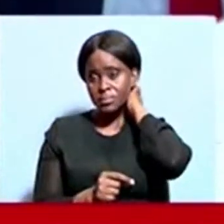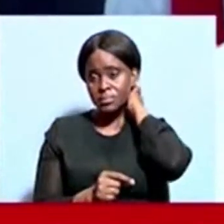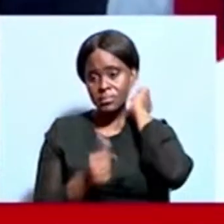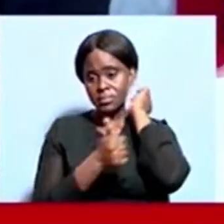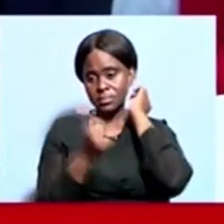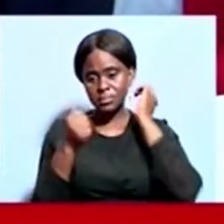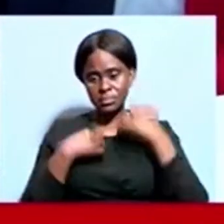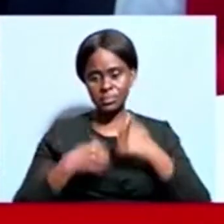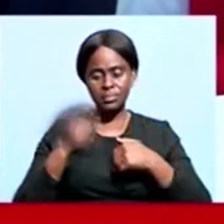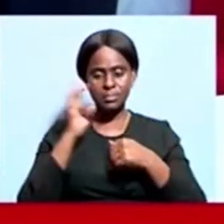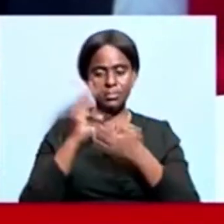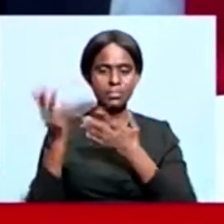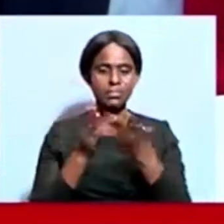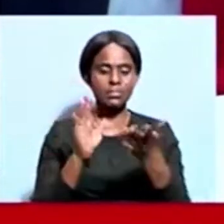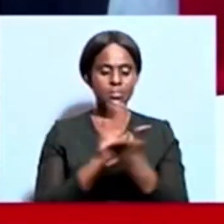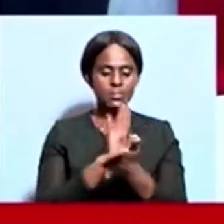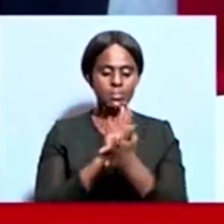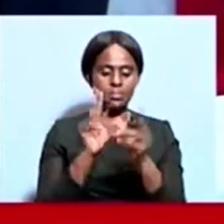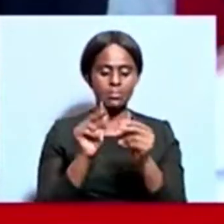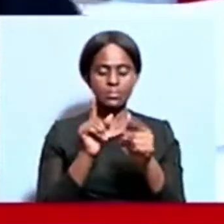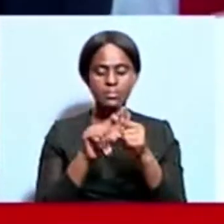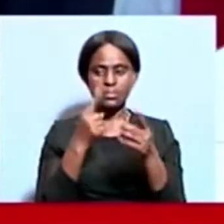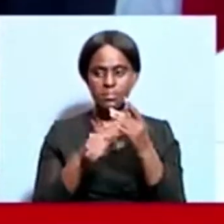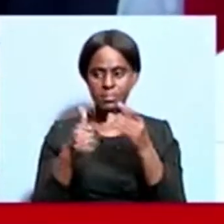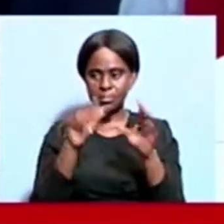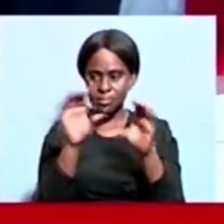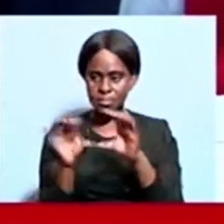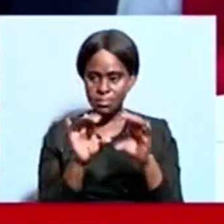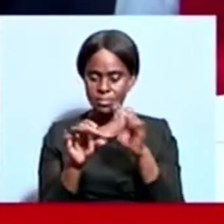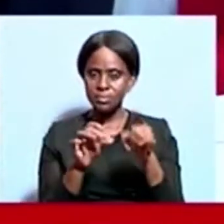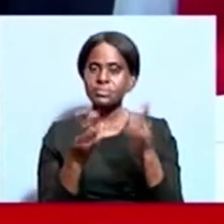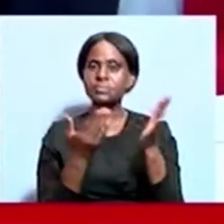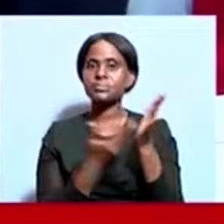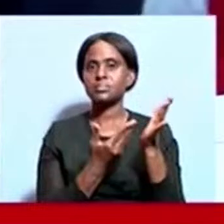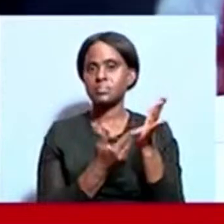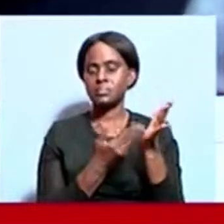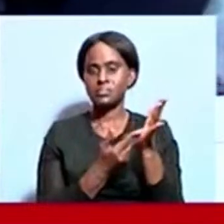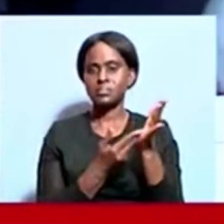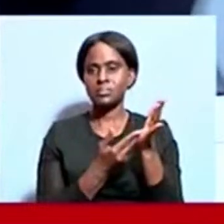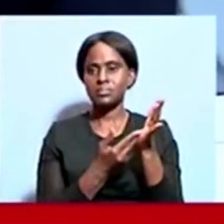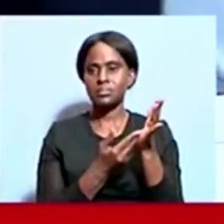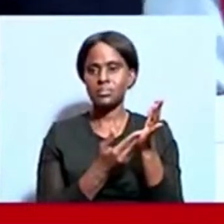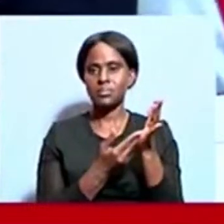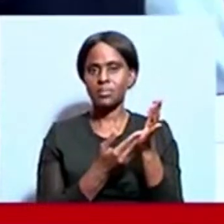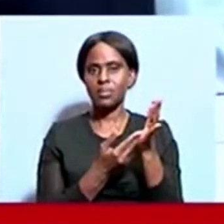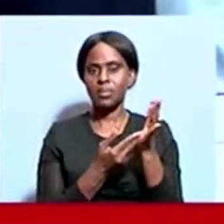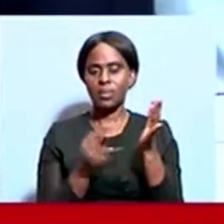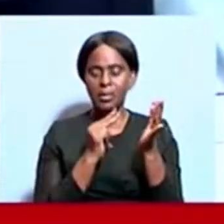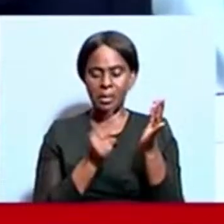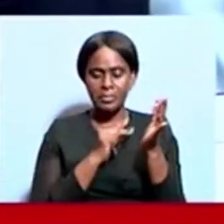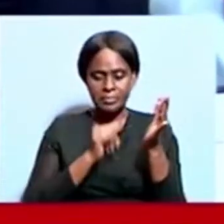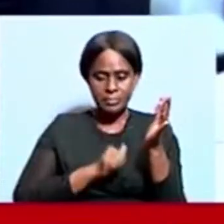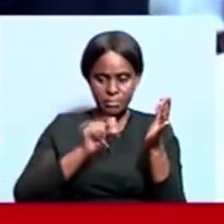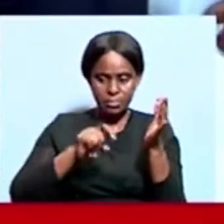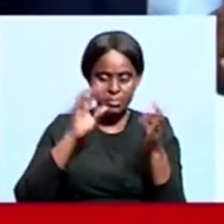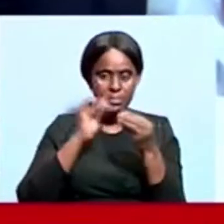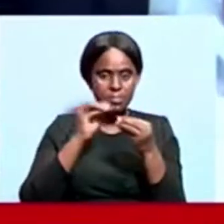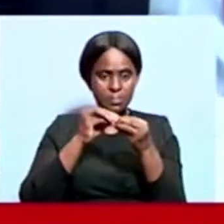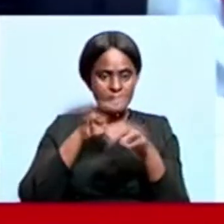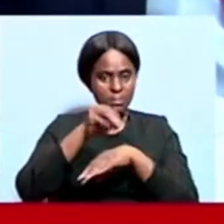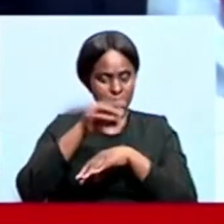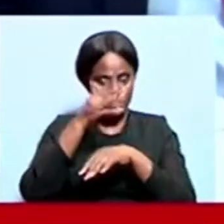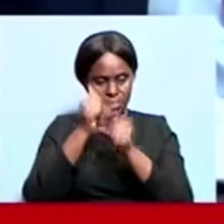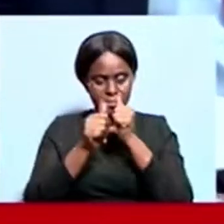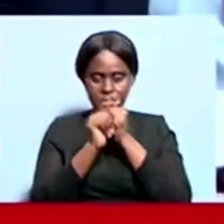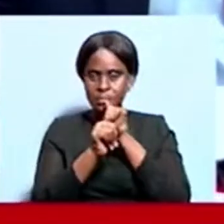anybody will bring a document, say no, but what we are doing is here. So we really need further guidance on that,